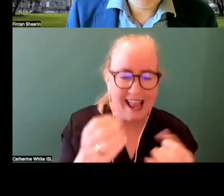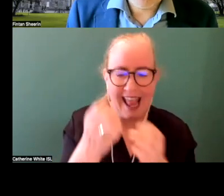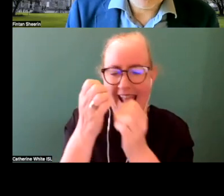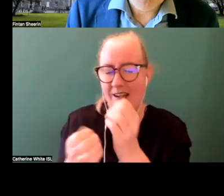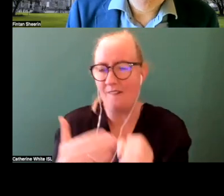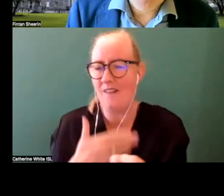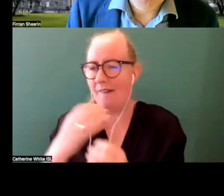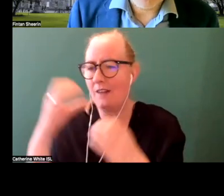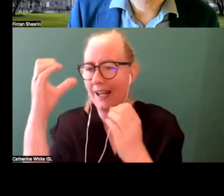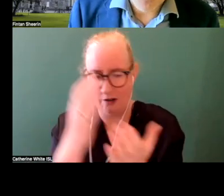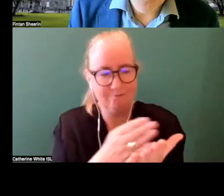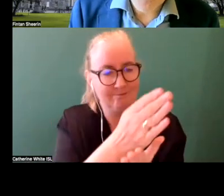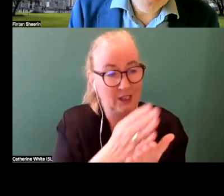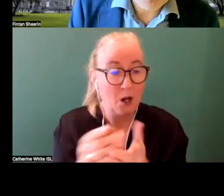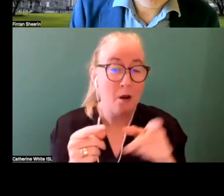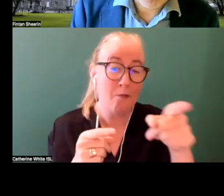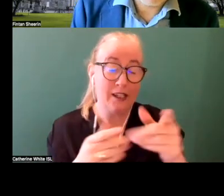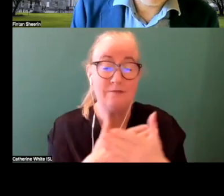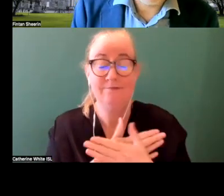this is quite a poignant